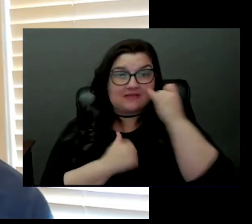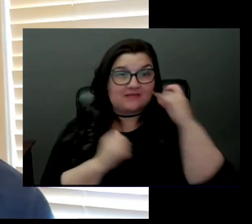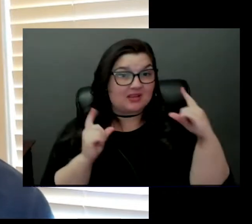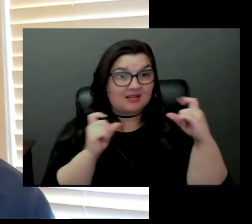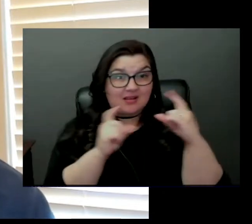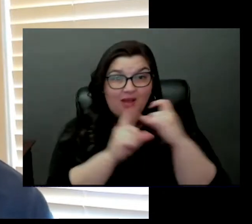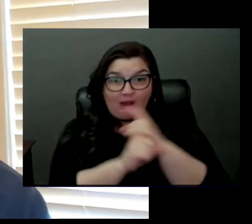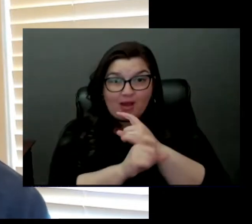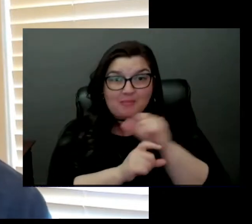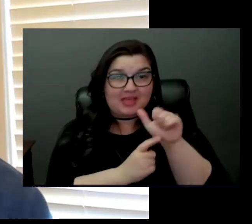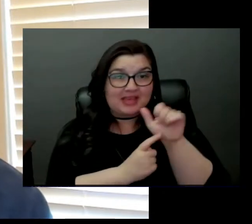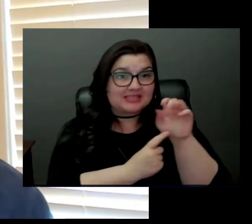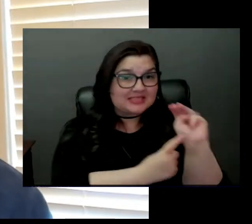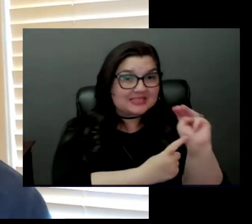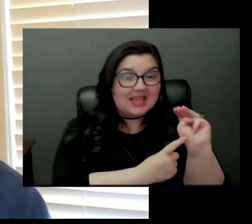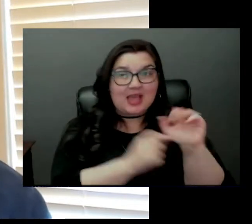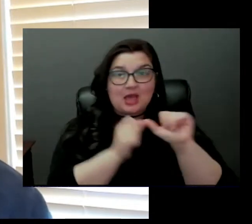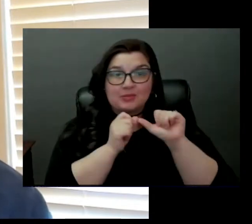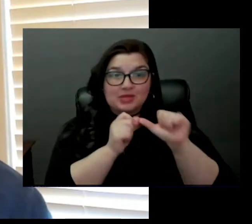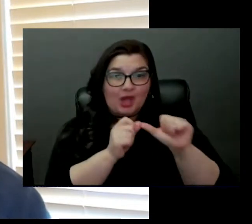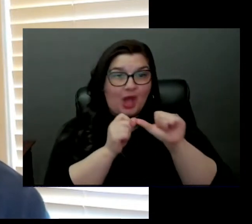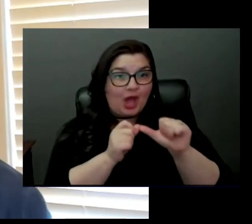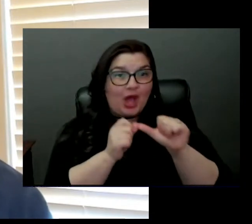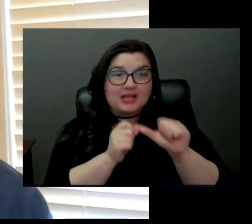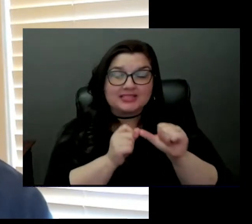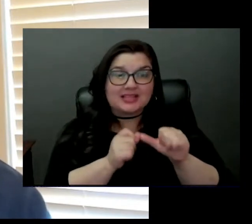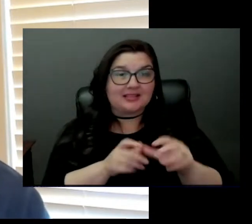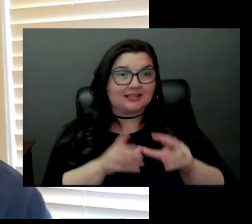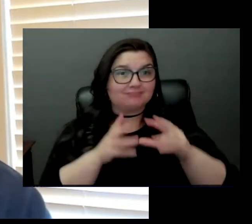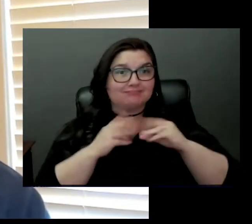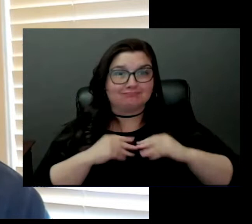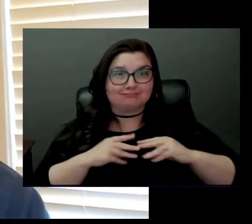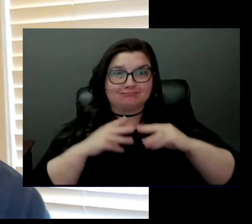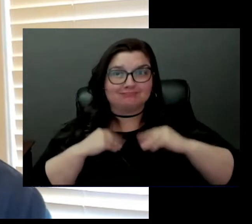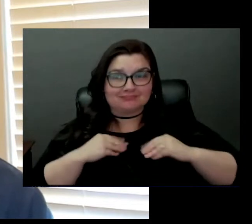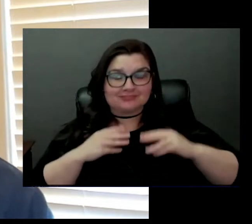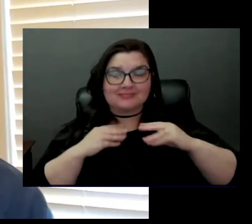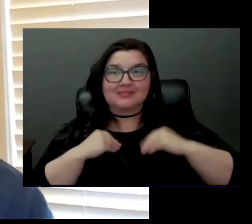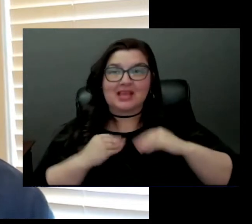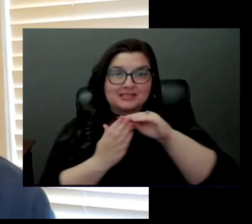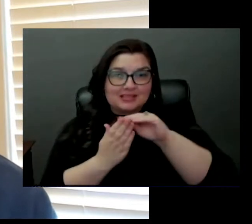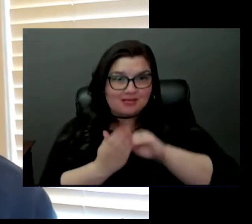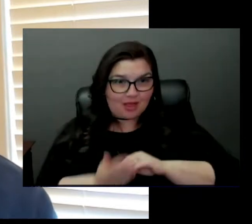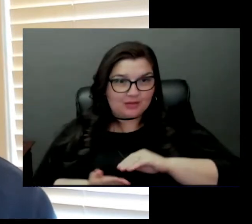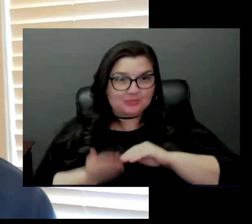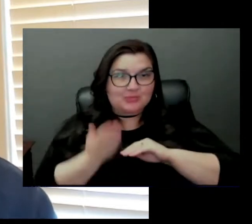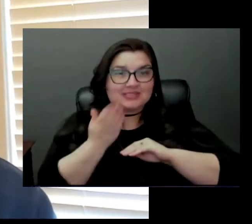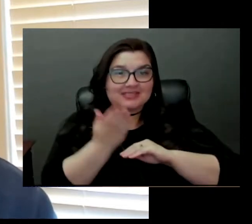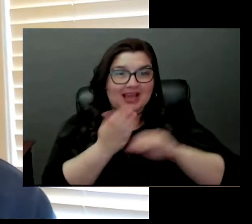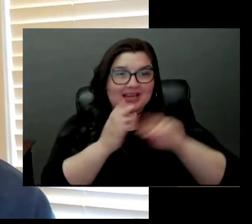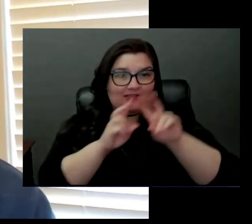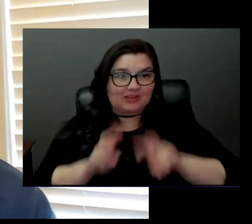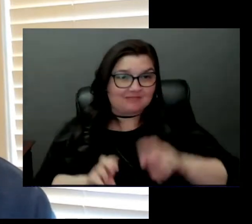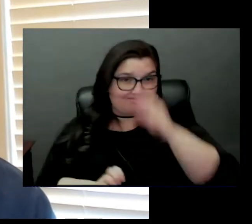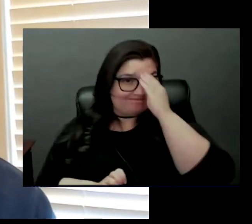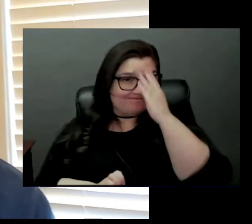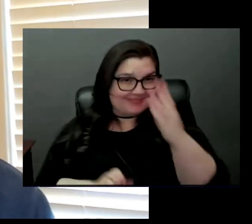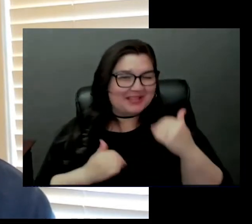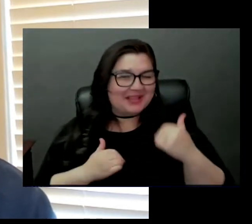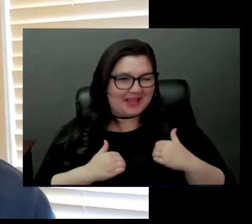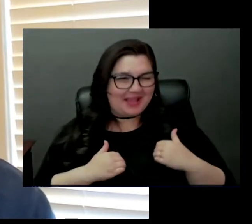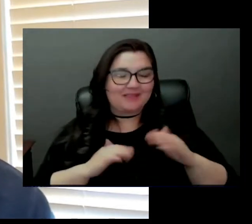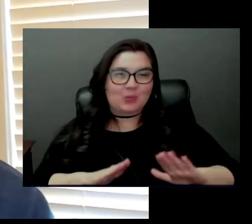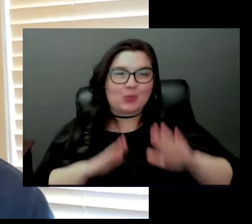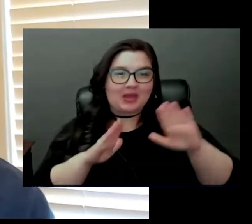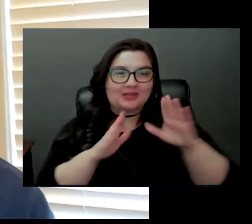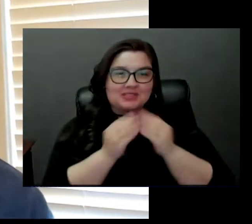SIMs that's constantly ingesting these logs and presenting it for you for analysis, we actually have a great solution for that. And it's a solution that we